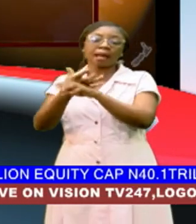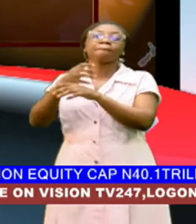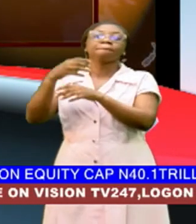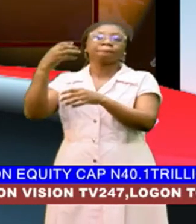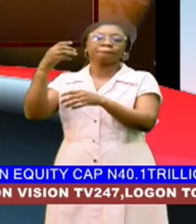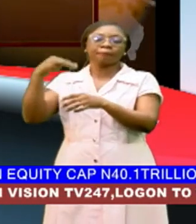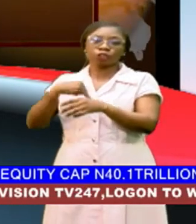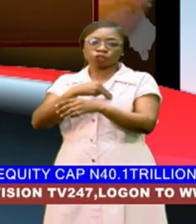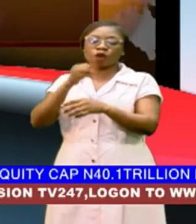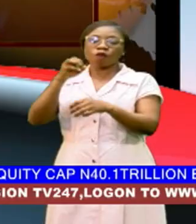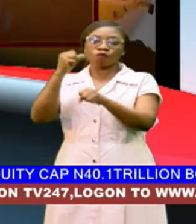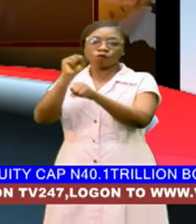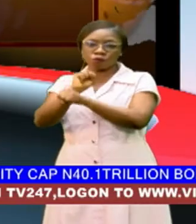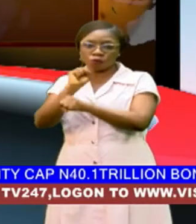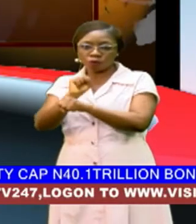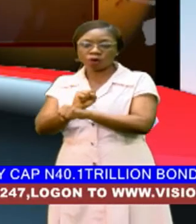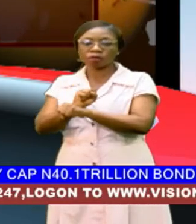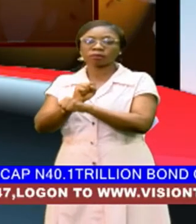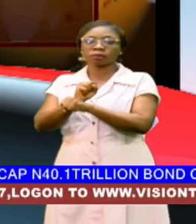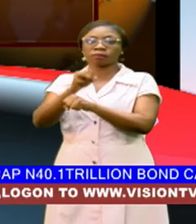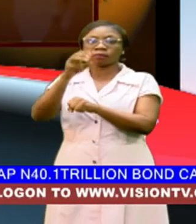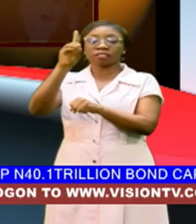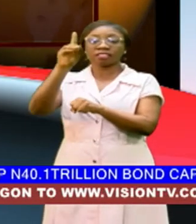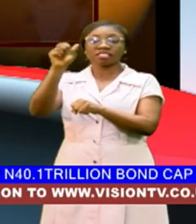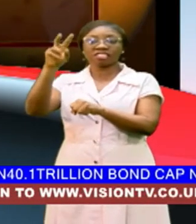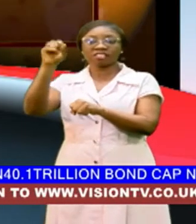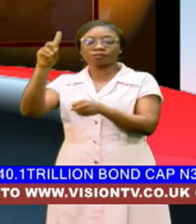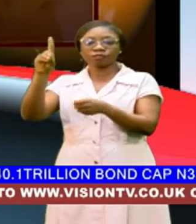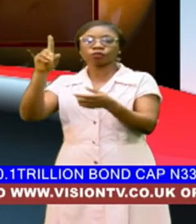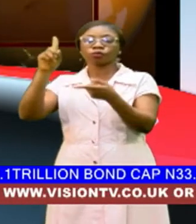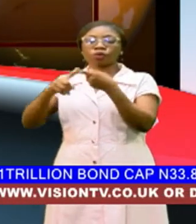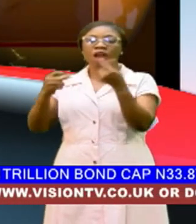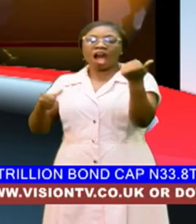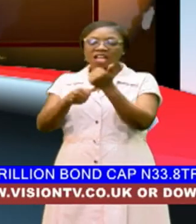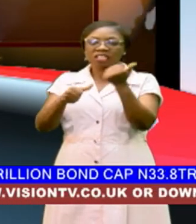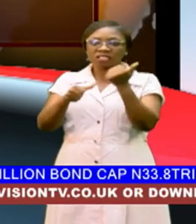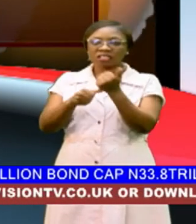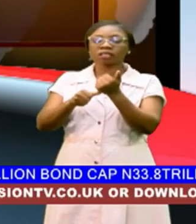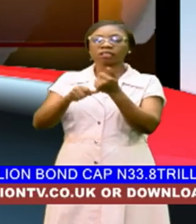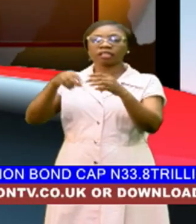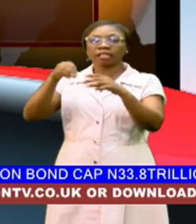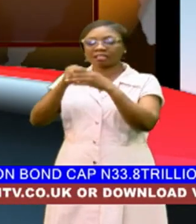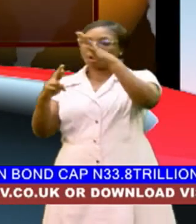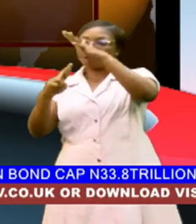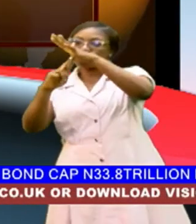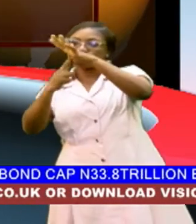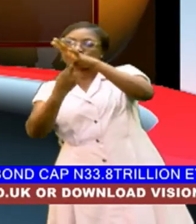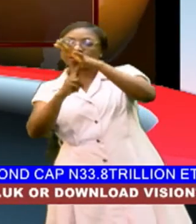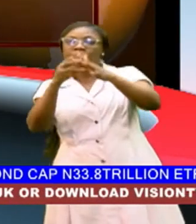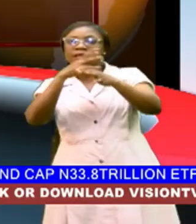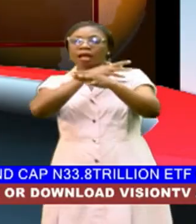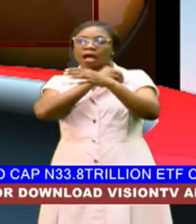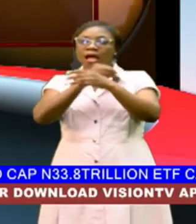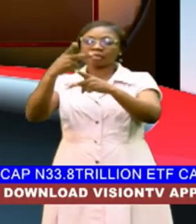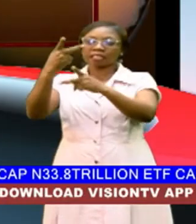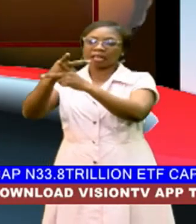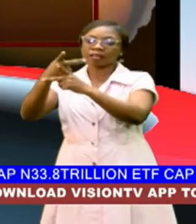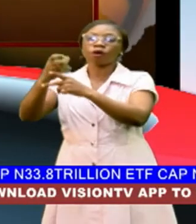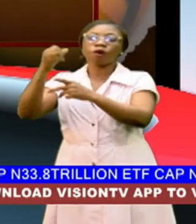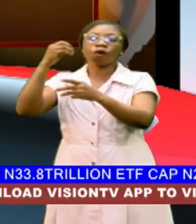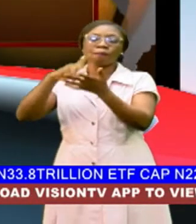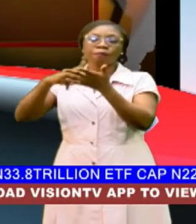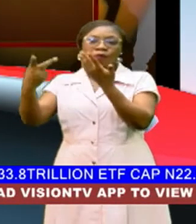Works, David Ubahi, to assist in undertaking an urgent comprehensive repair and maintenance program for